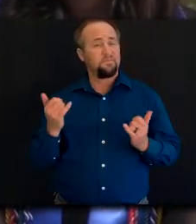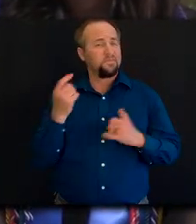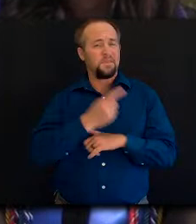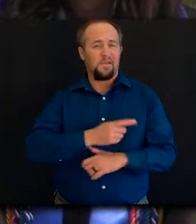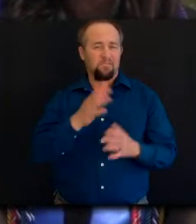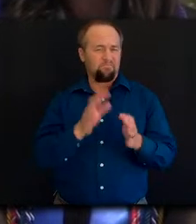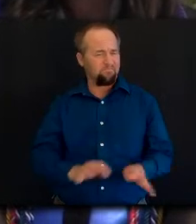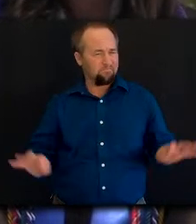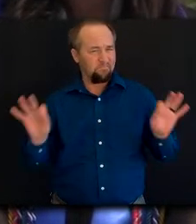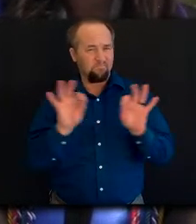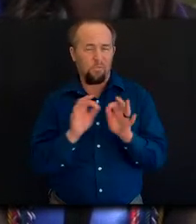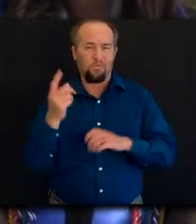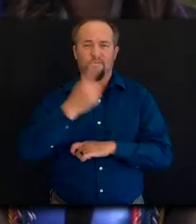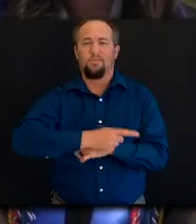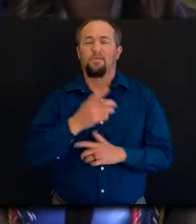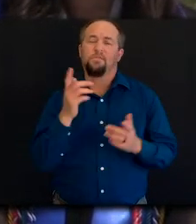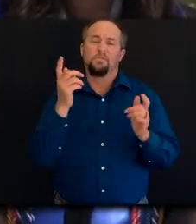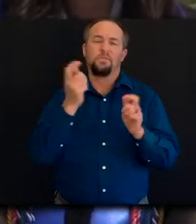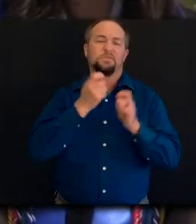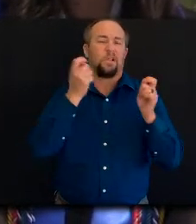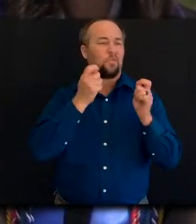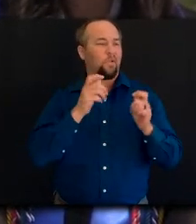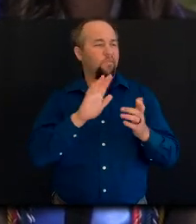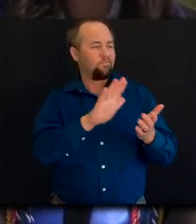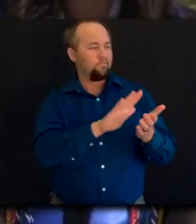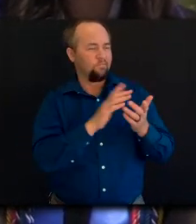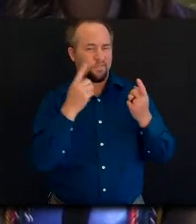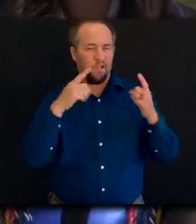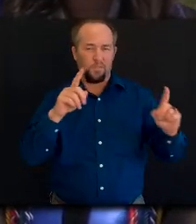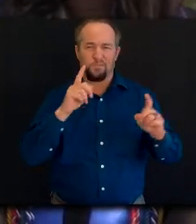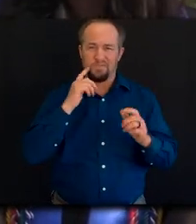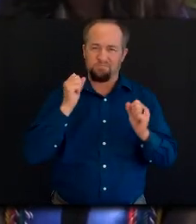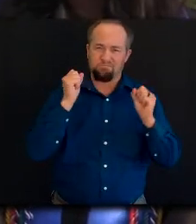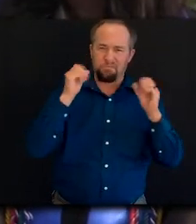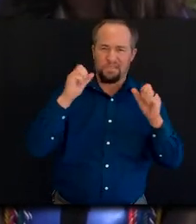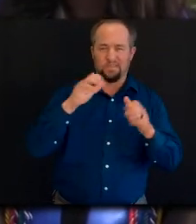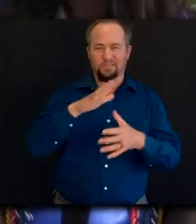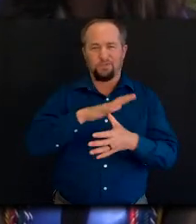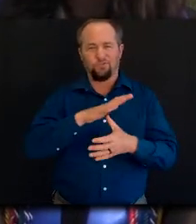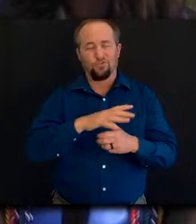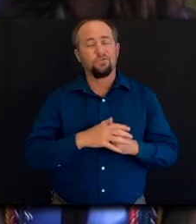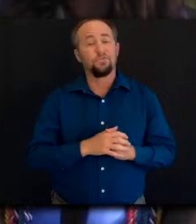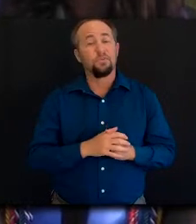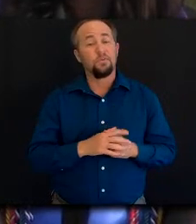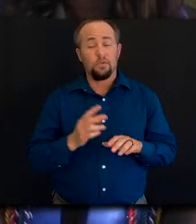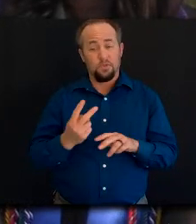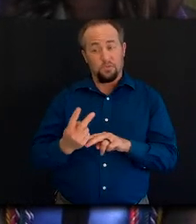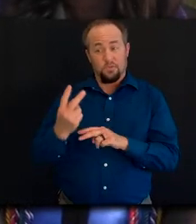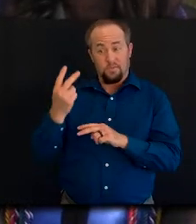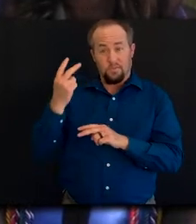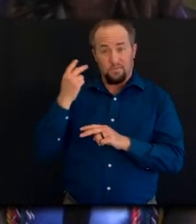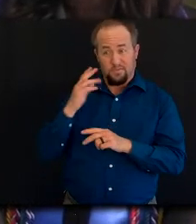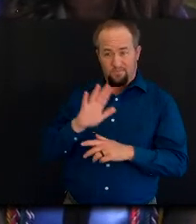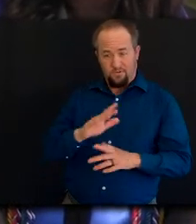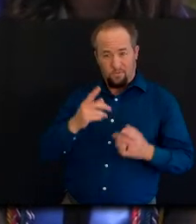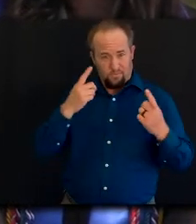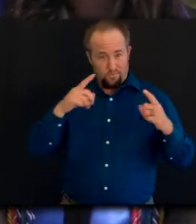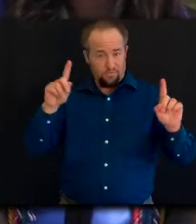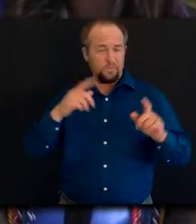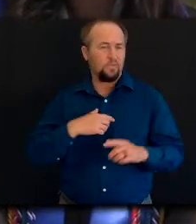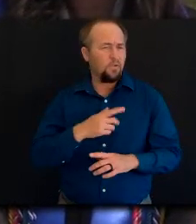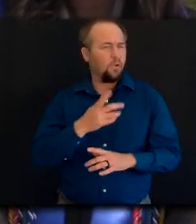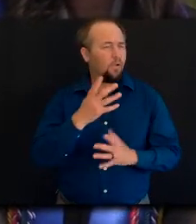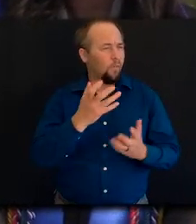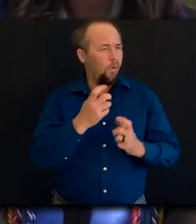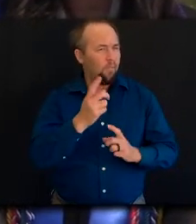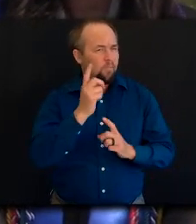day as we celebrate the accomplishments of all these amazing seniors. As we reflect on the achievements of our graduates, I want to take a moment for everybody